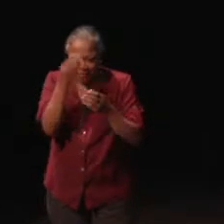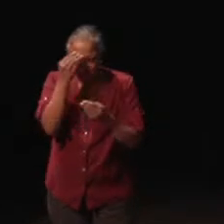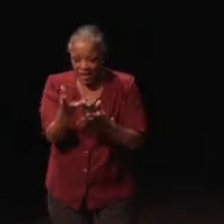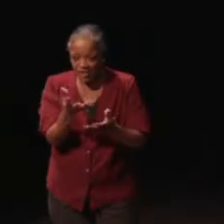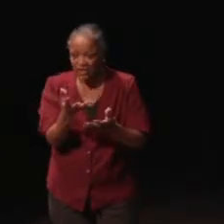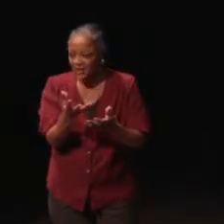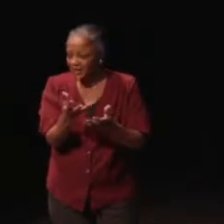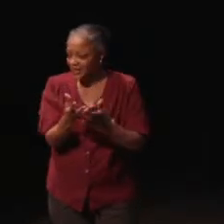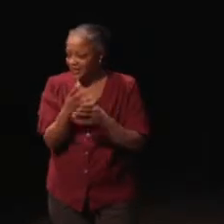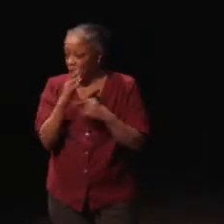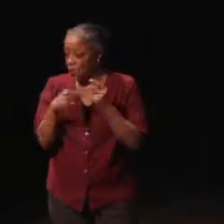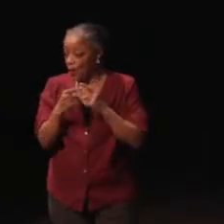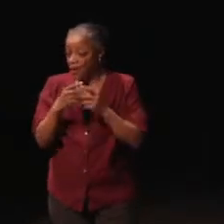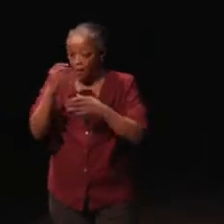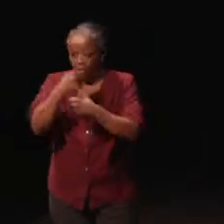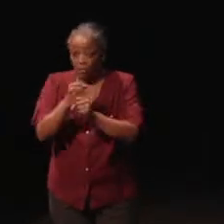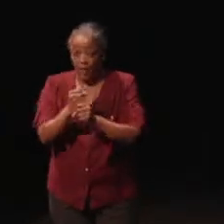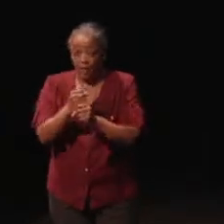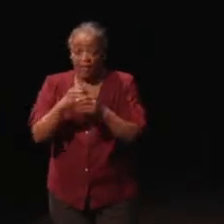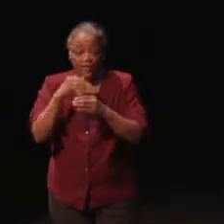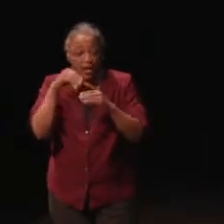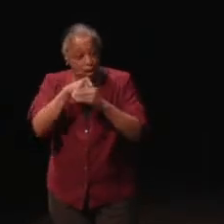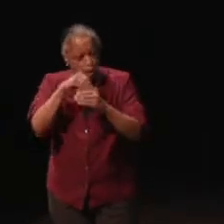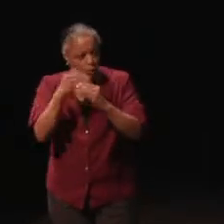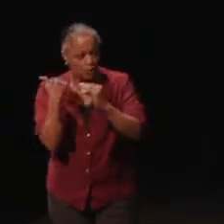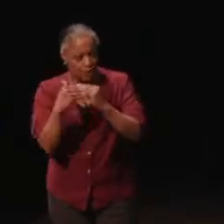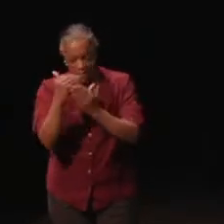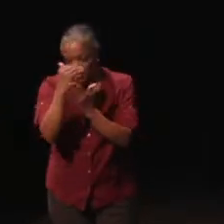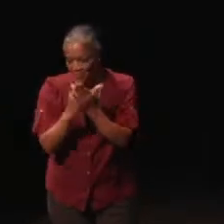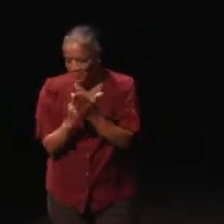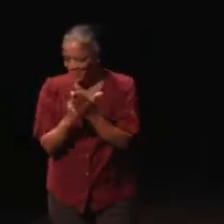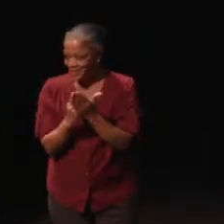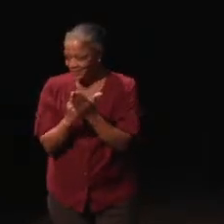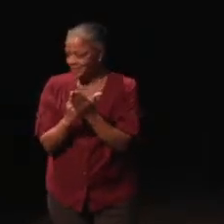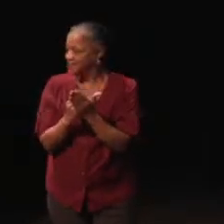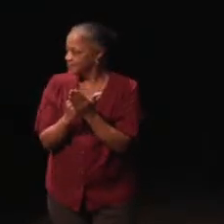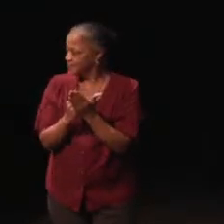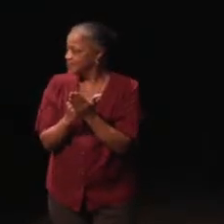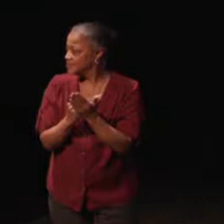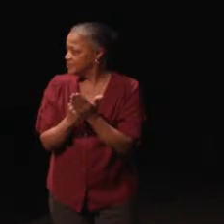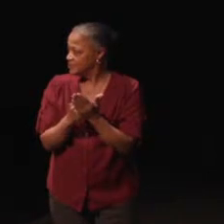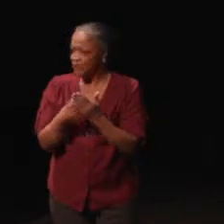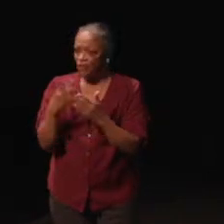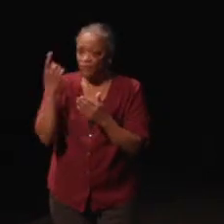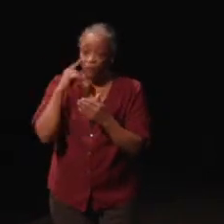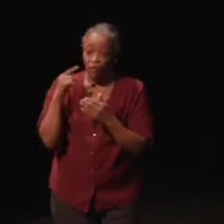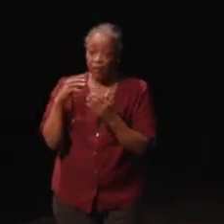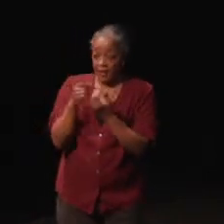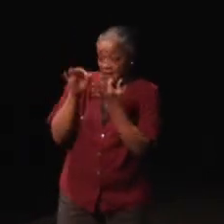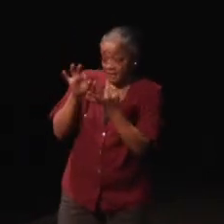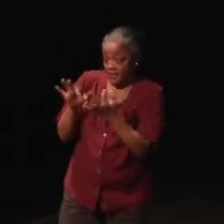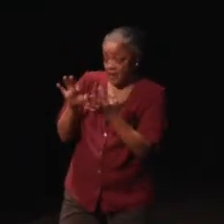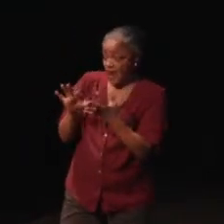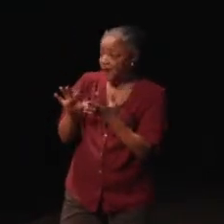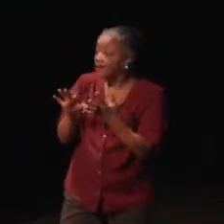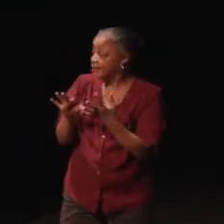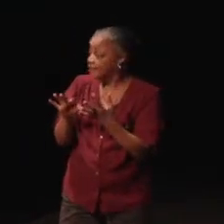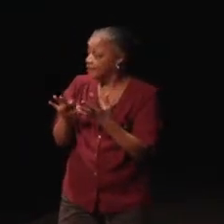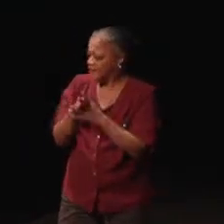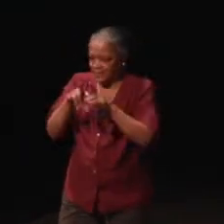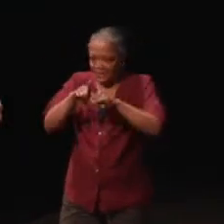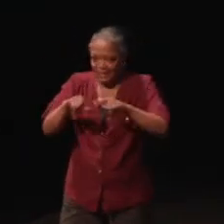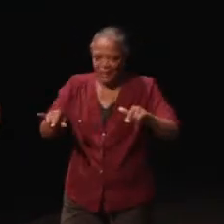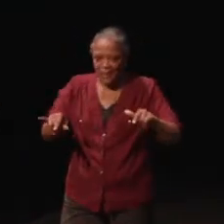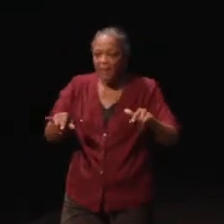information. Because when I created that internal email list, the one for getting feedback, at the